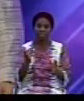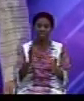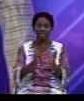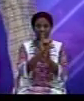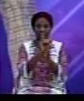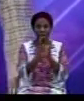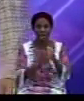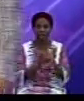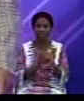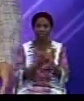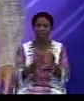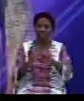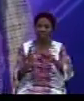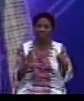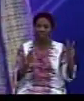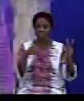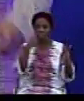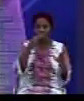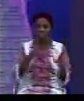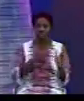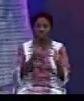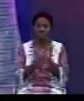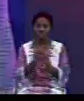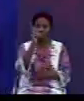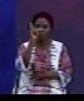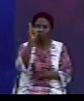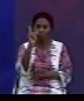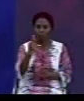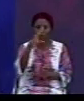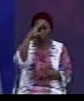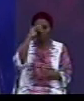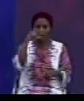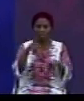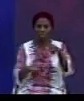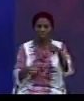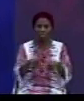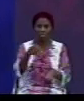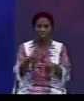certain man, lame from his mother's womb, was